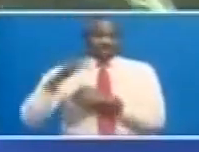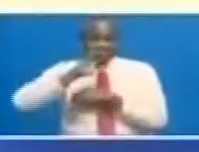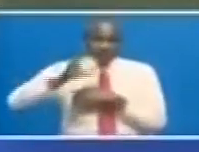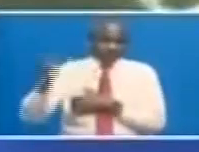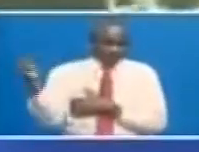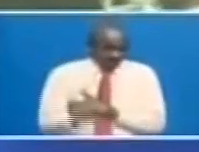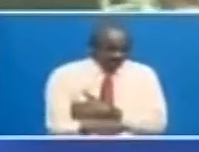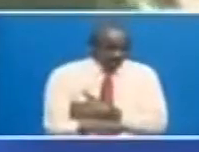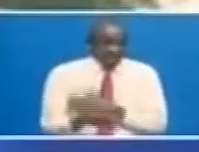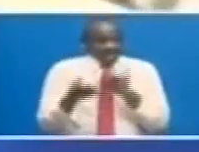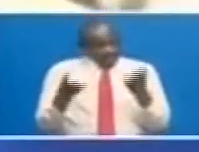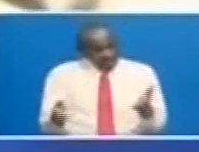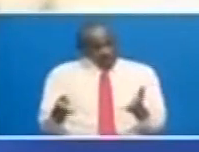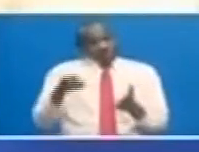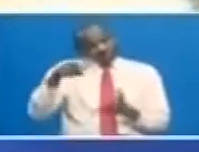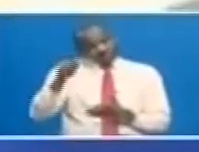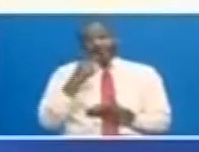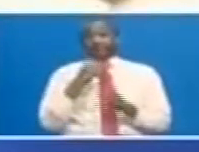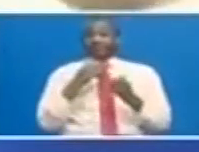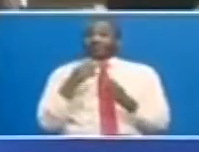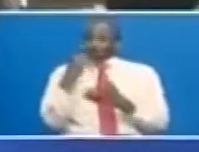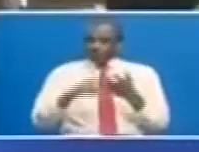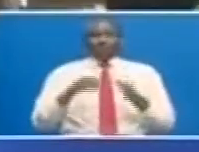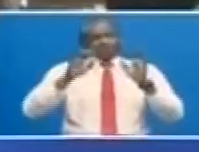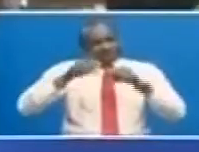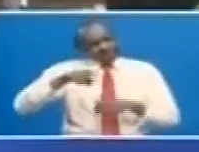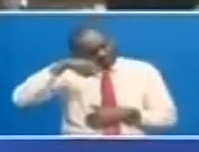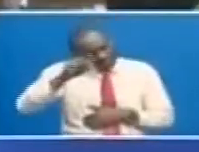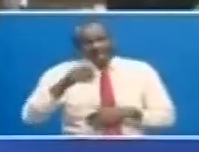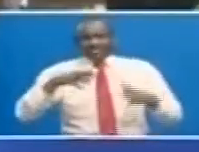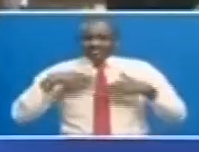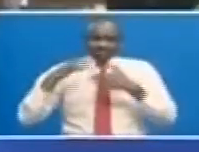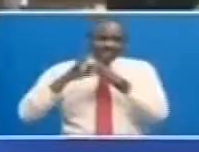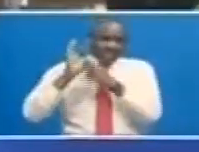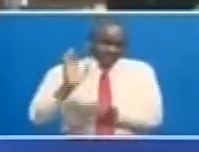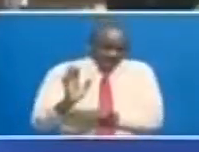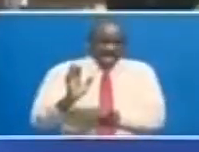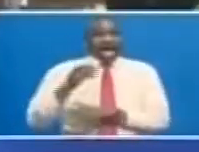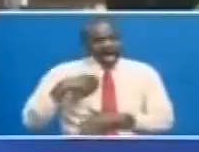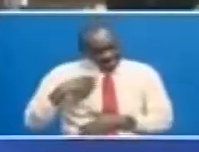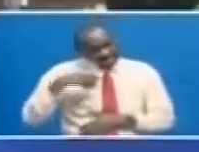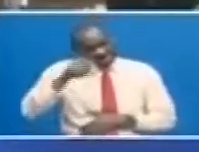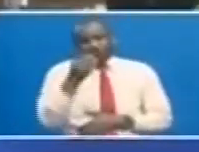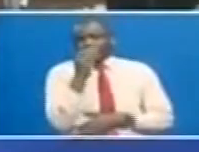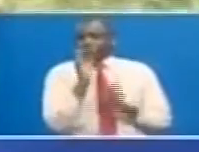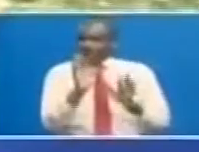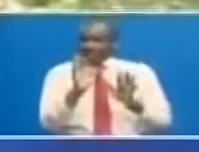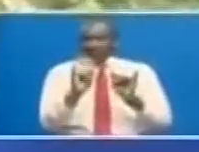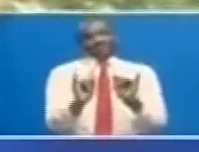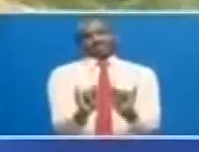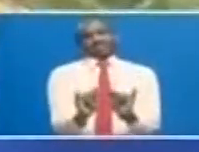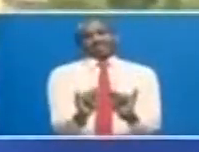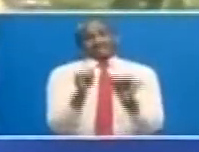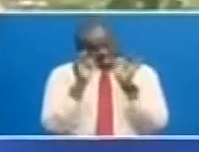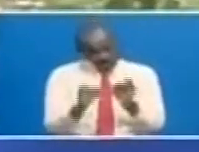blessing is one, as the Nabongo says, encourages farmers to value their heritage and the crops they have always known and relied on. And if